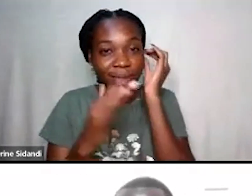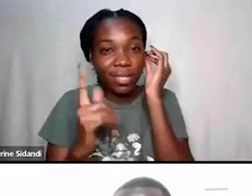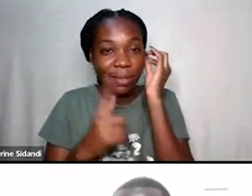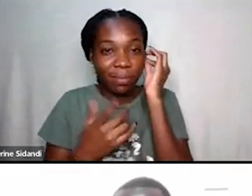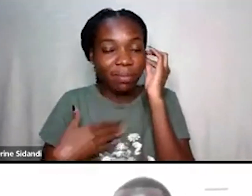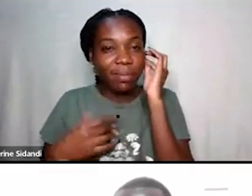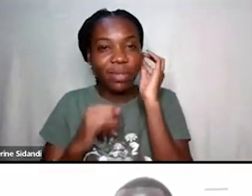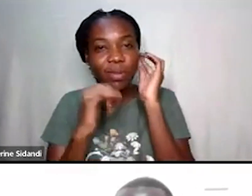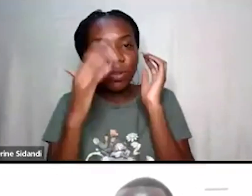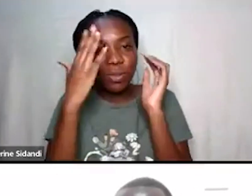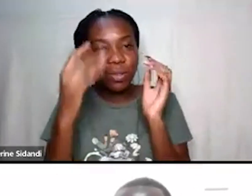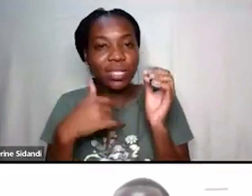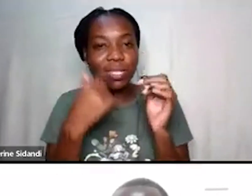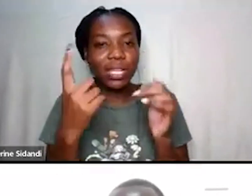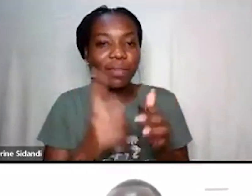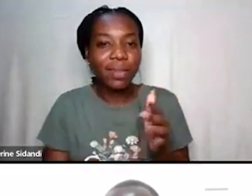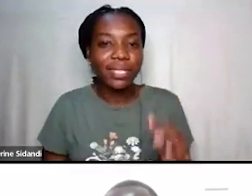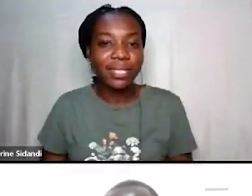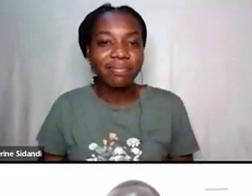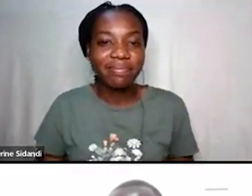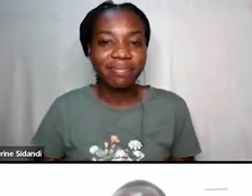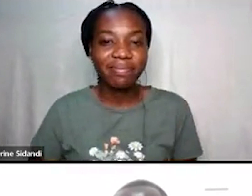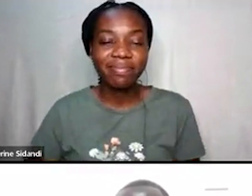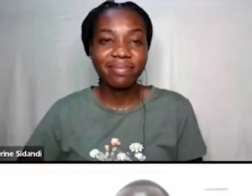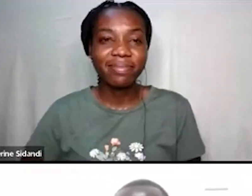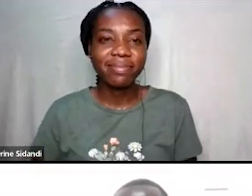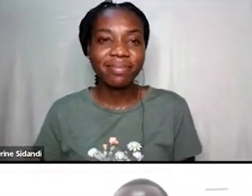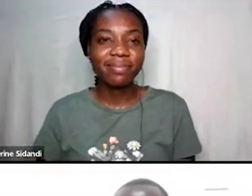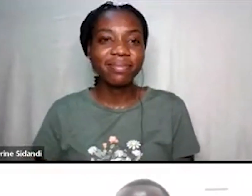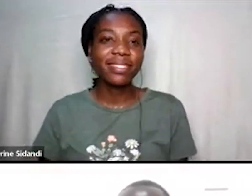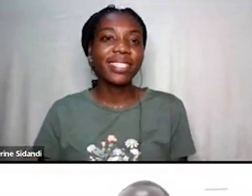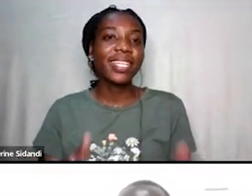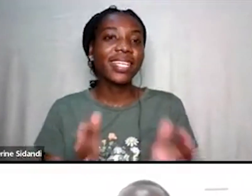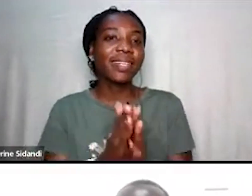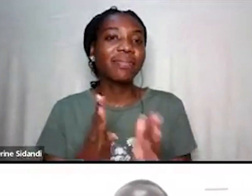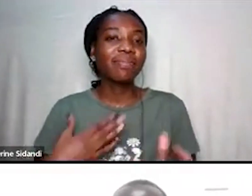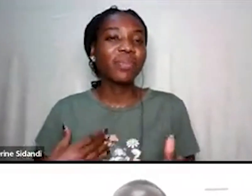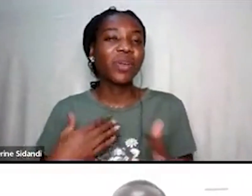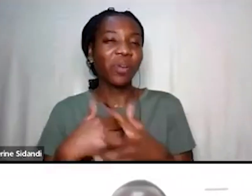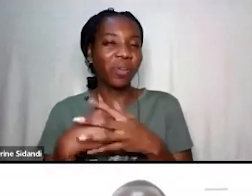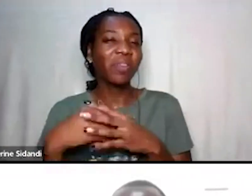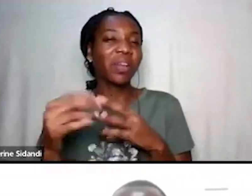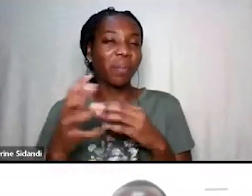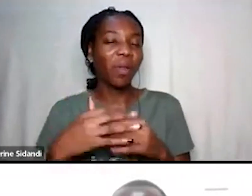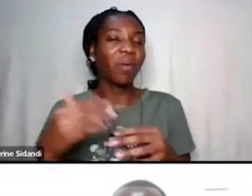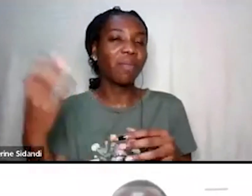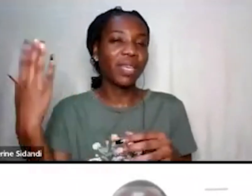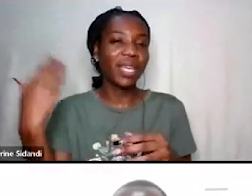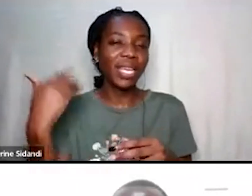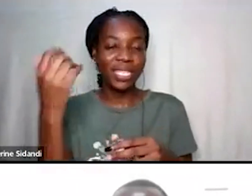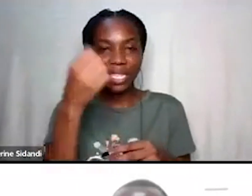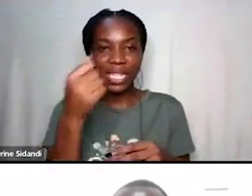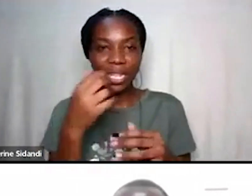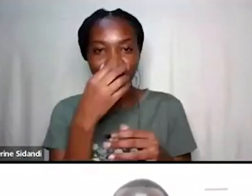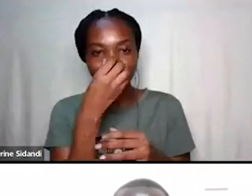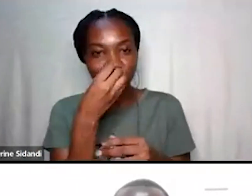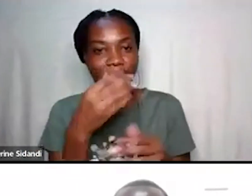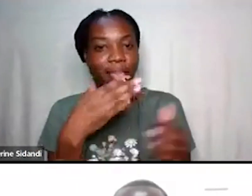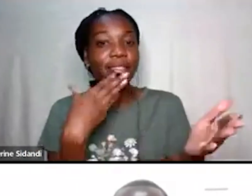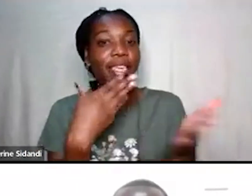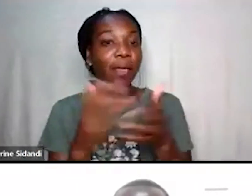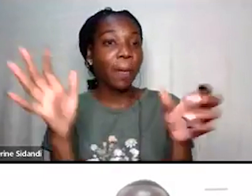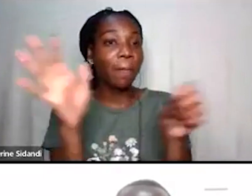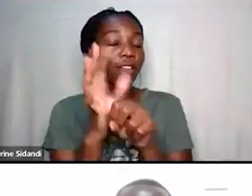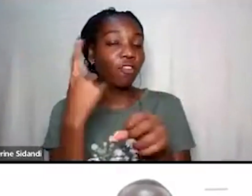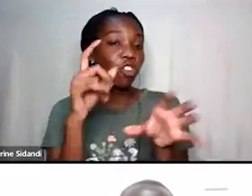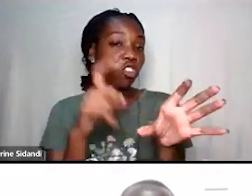But yes, and I'm very comfortable behind the screens. Now you know. Right. So thank you very much, guys, for joining